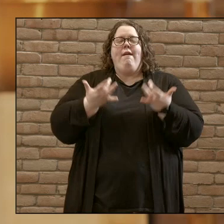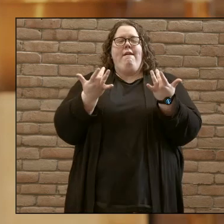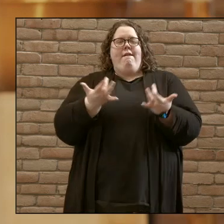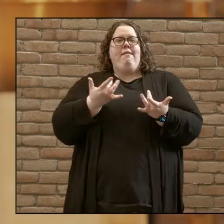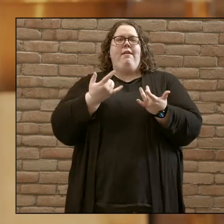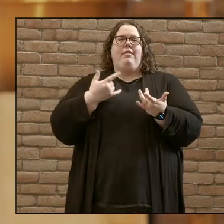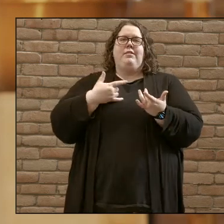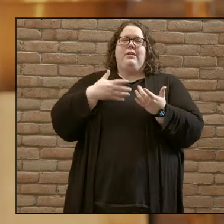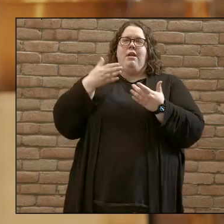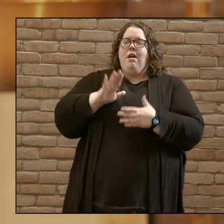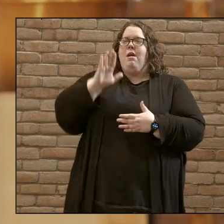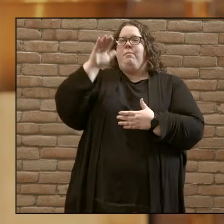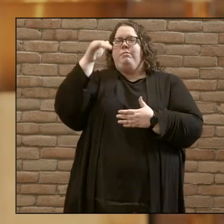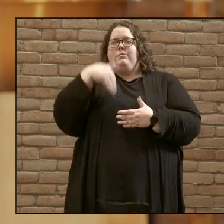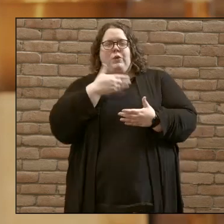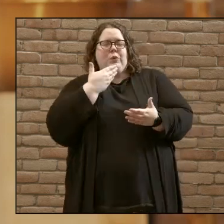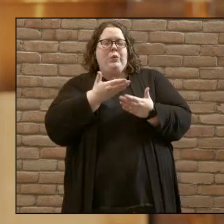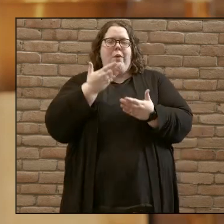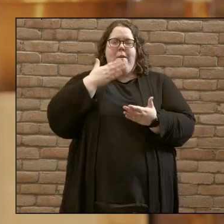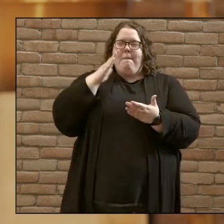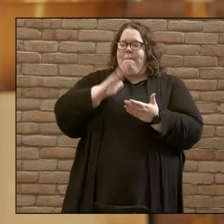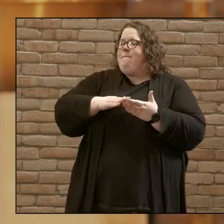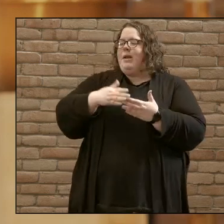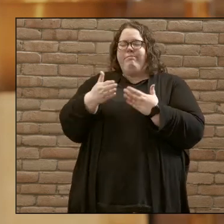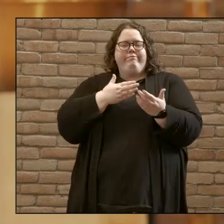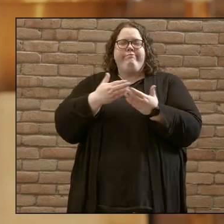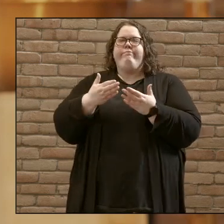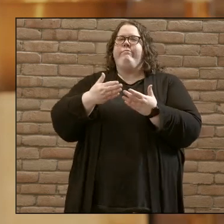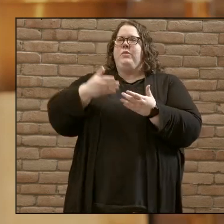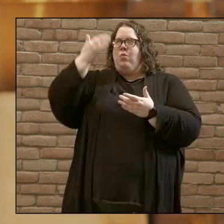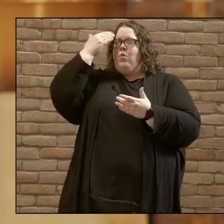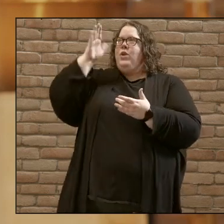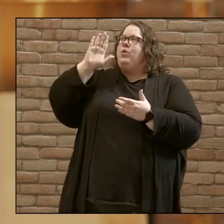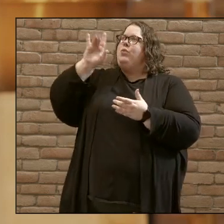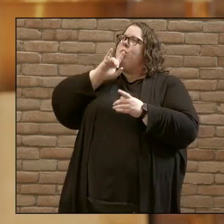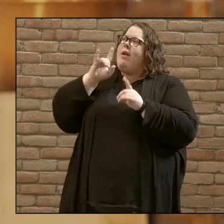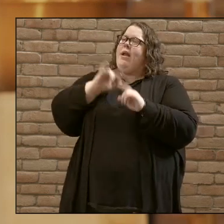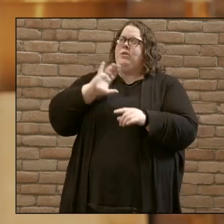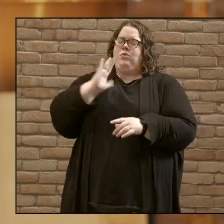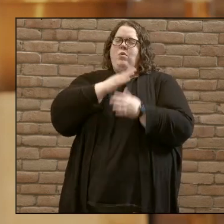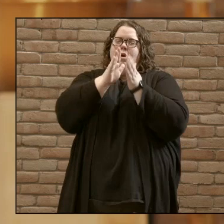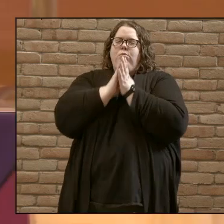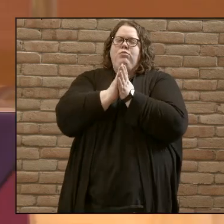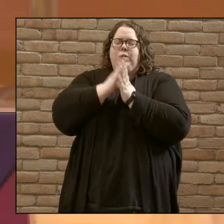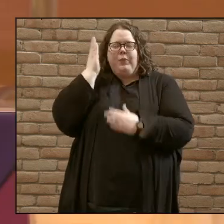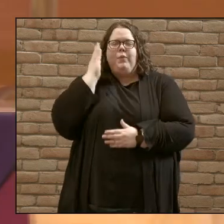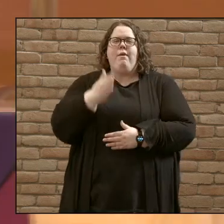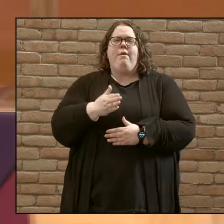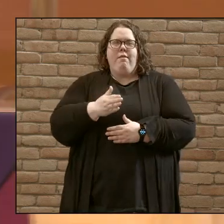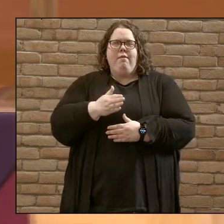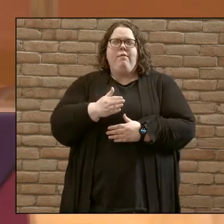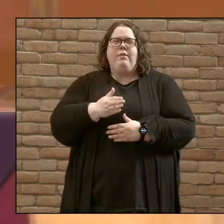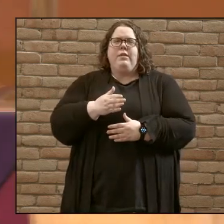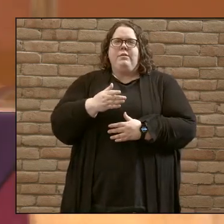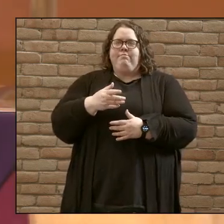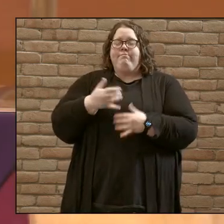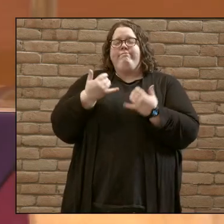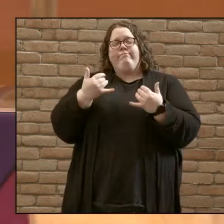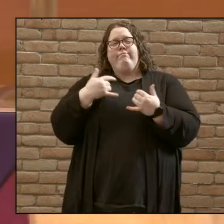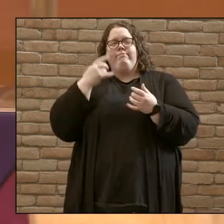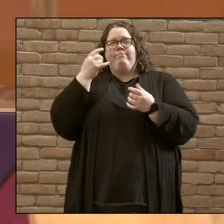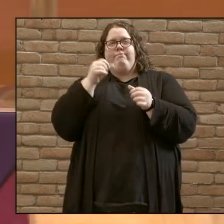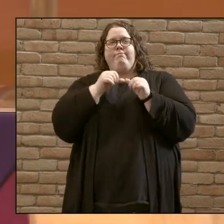on our hearts and minds this day, we know that you hear them, that you will answer them. We continue to think today specifically of